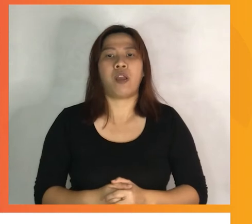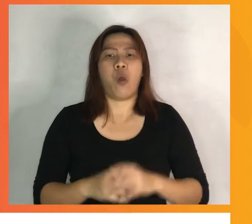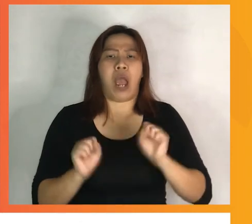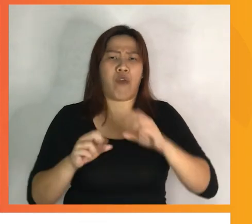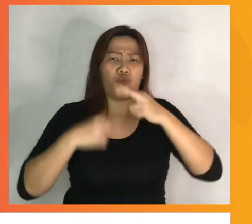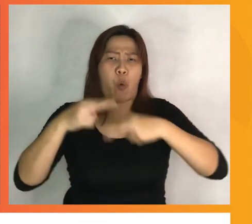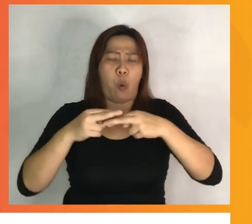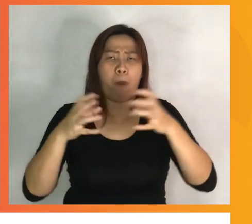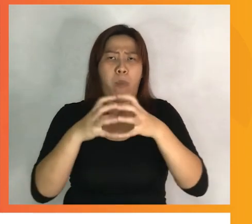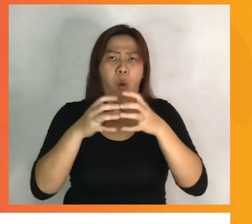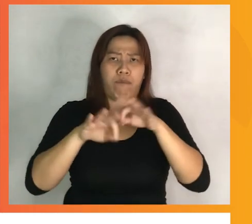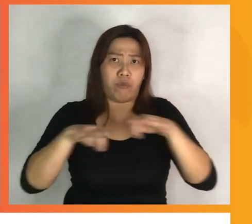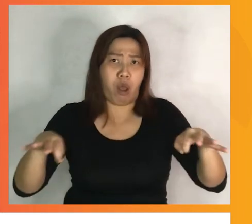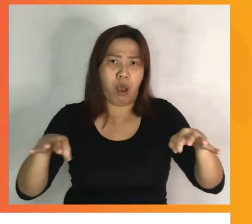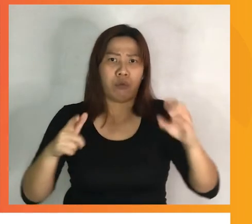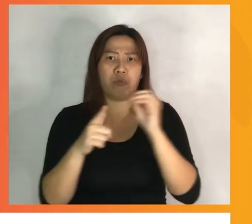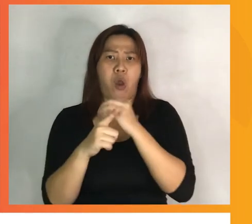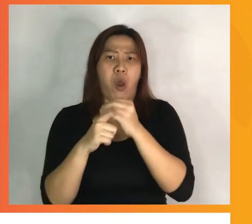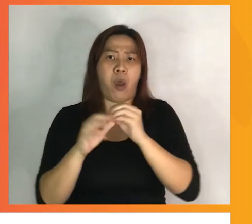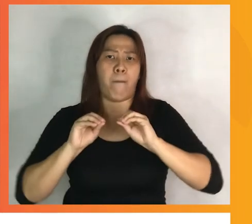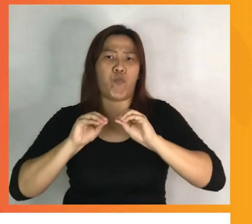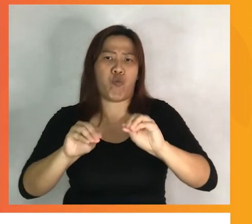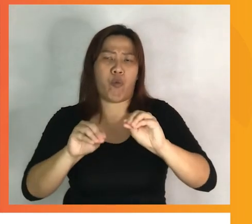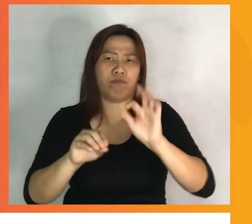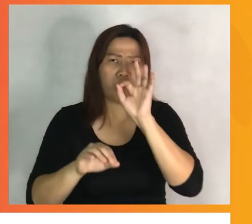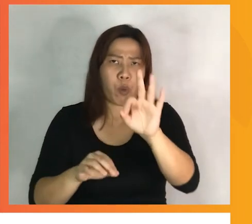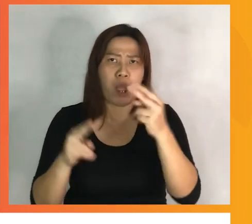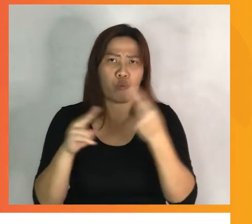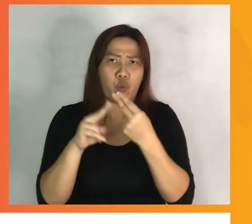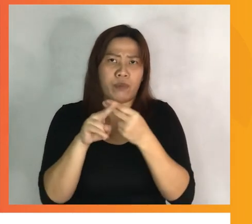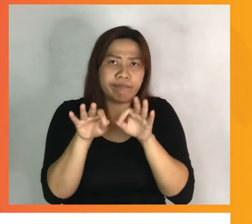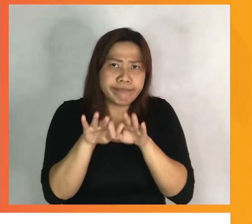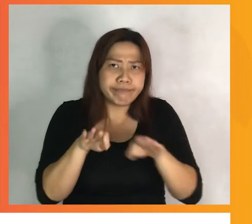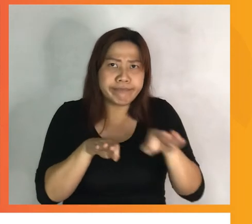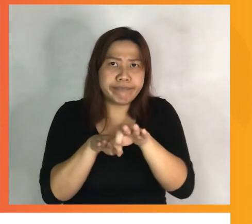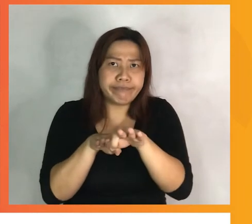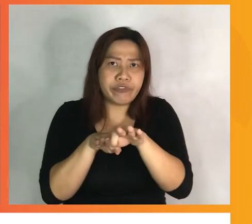We can roll the ball along the floor,